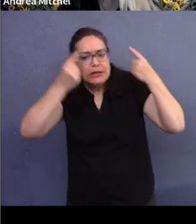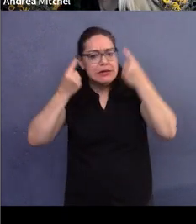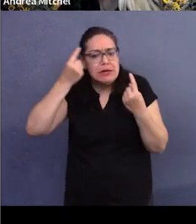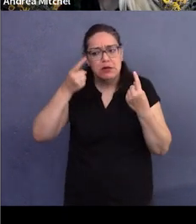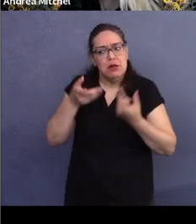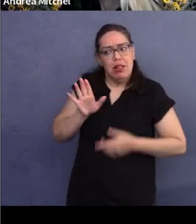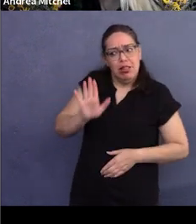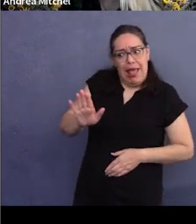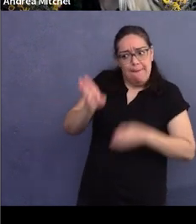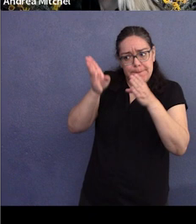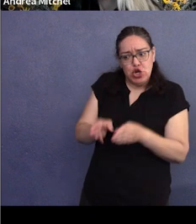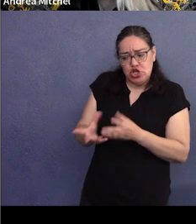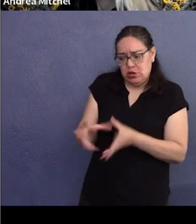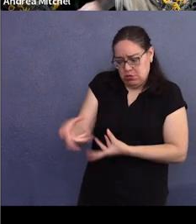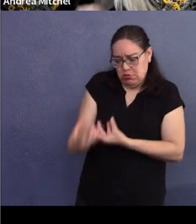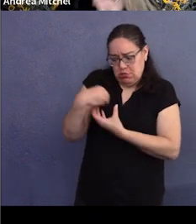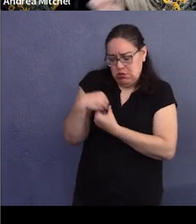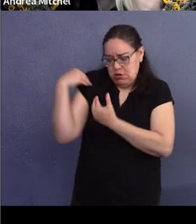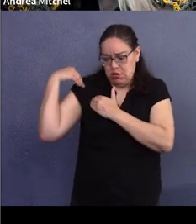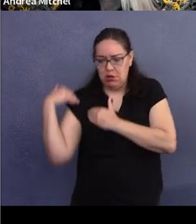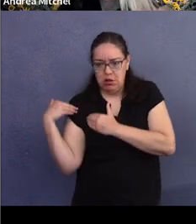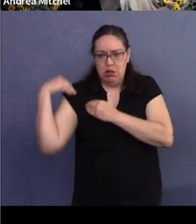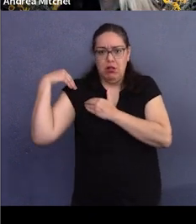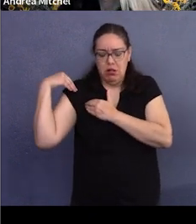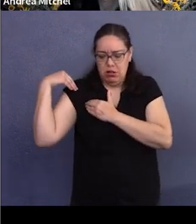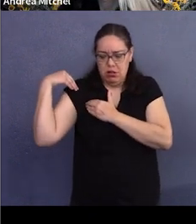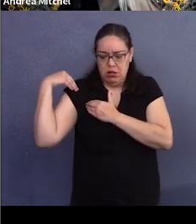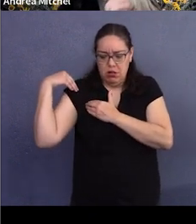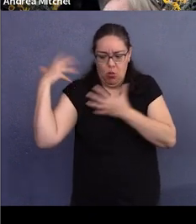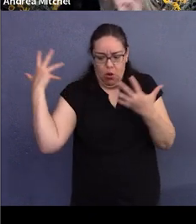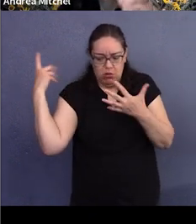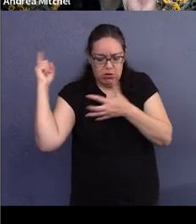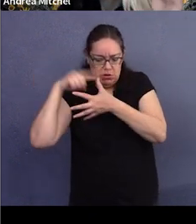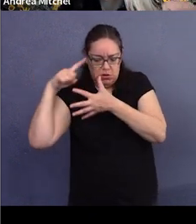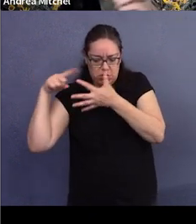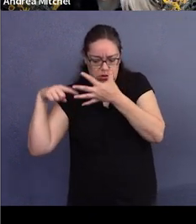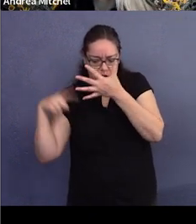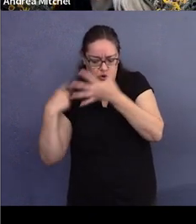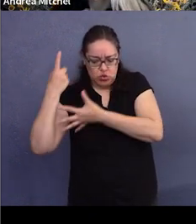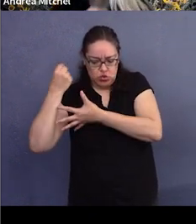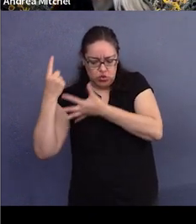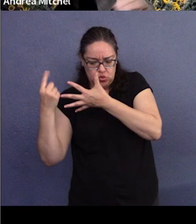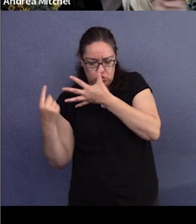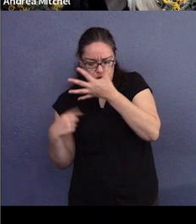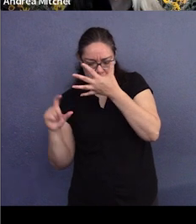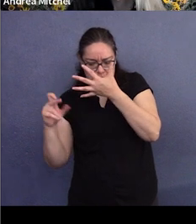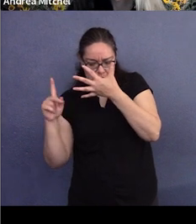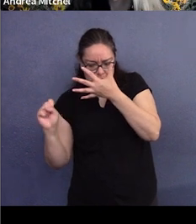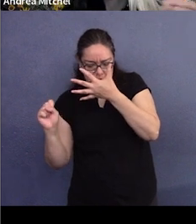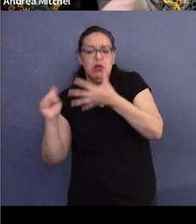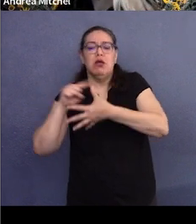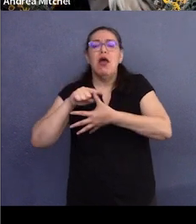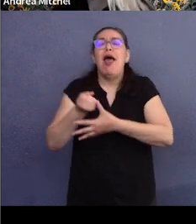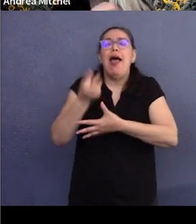tasks and time that is allocated for each of the tasks. I'm sorry, think about all the time that is allocated for each of the